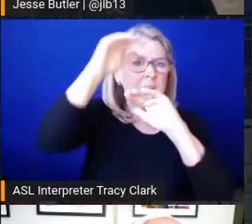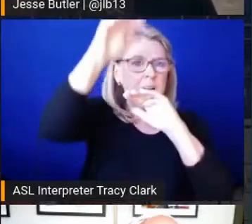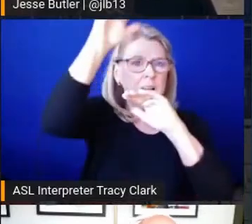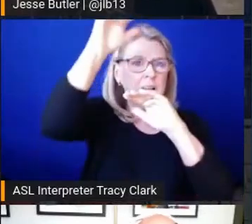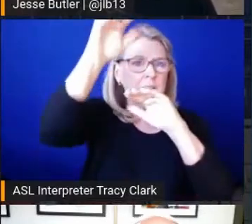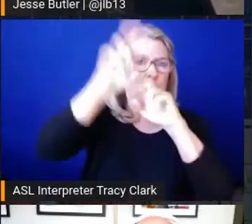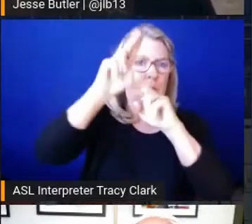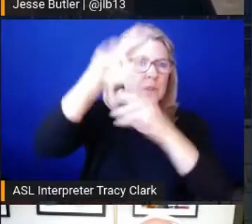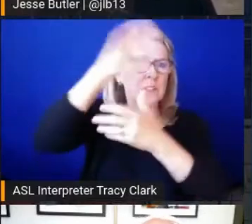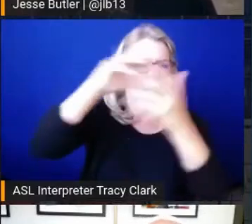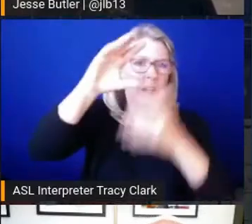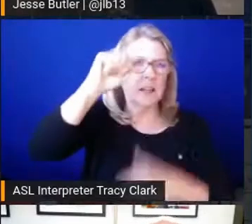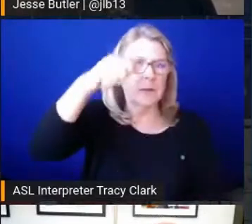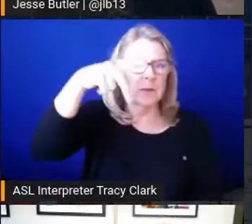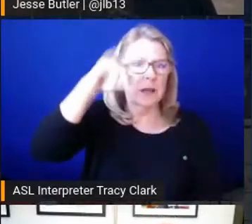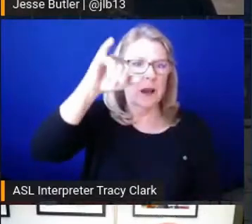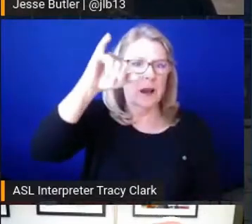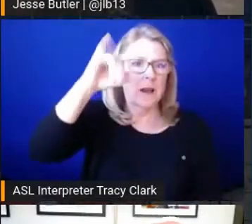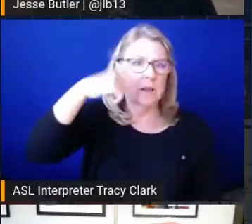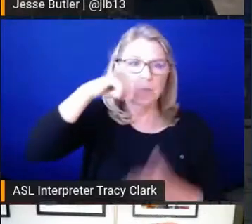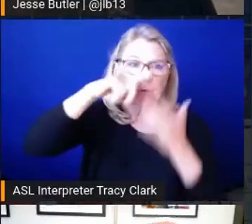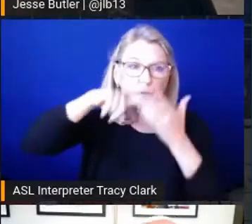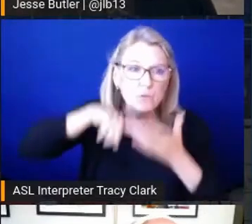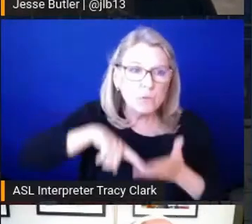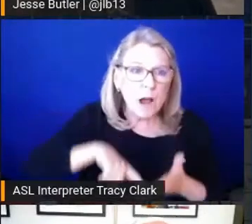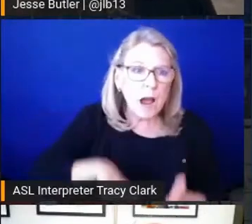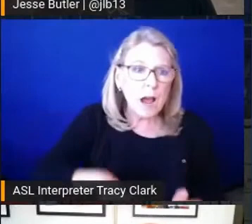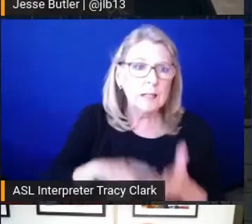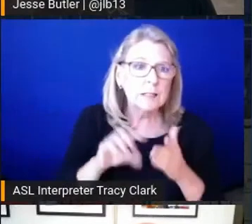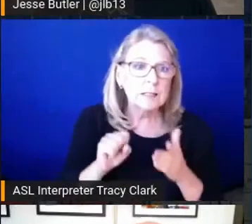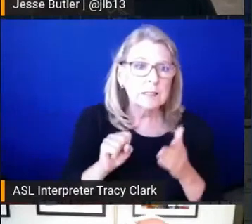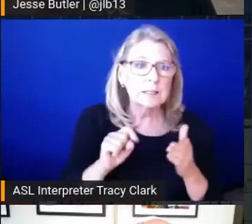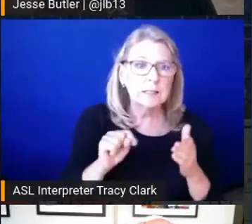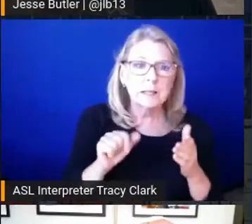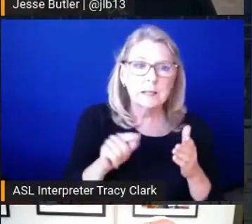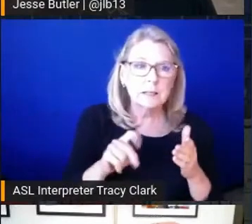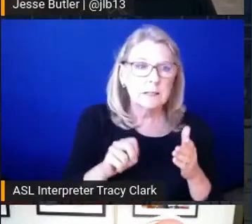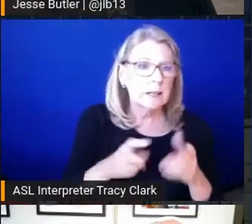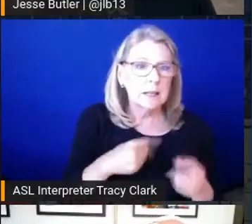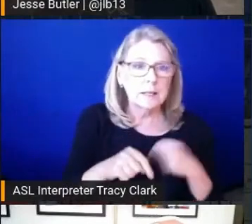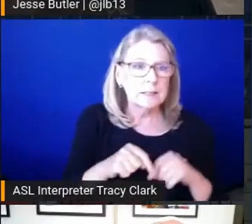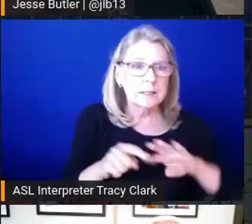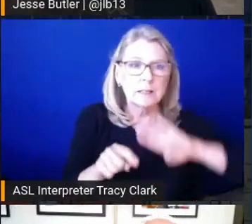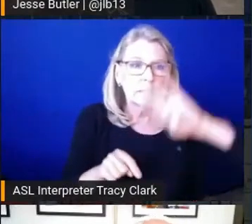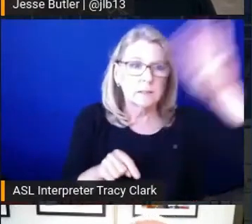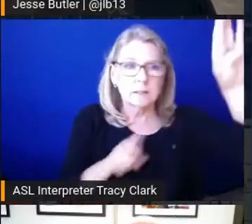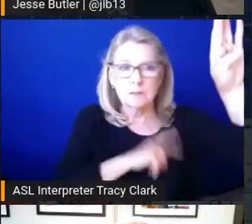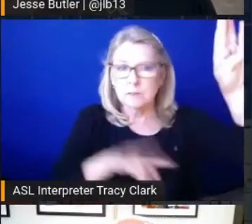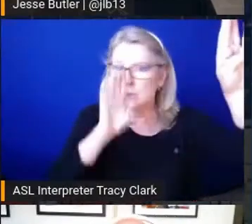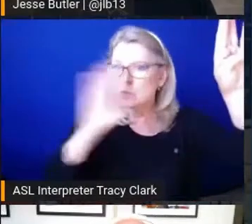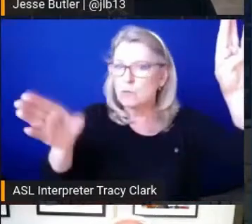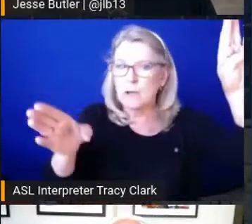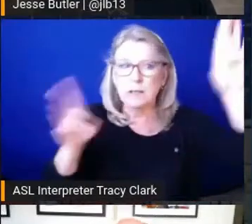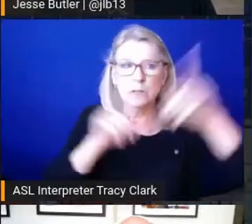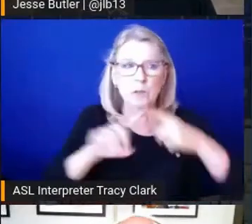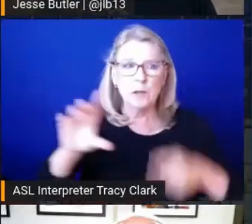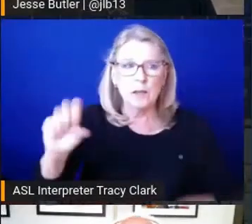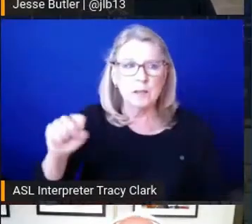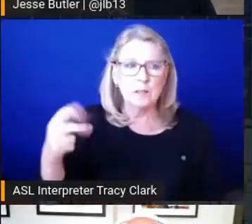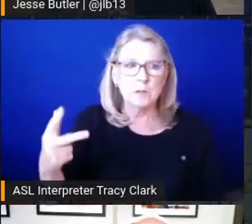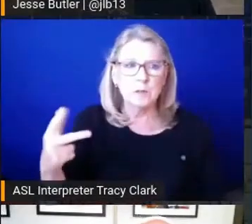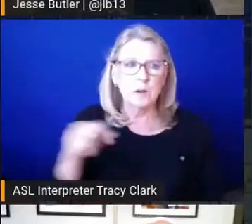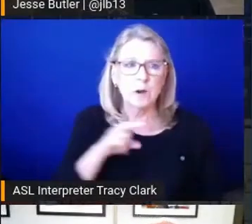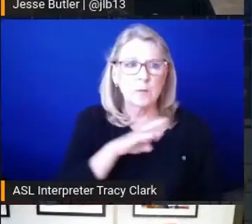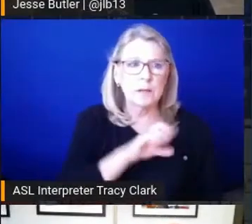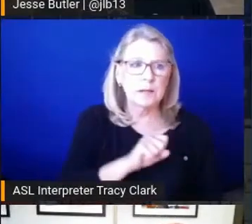state of the resources within a stack or anything like that. Instead, we talk directly to S3 and RDS and IAM and